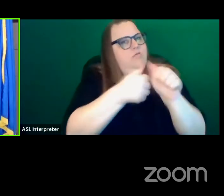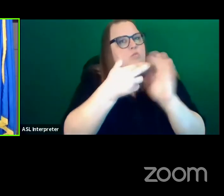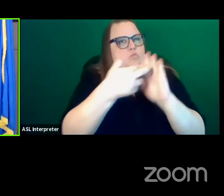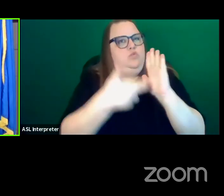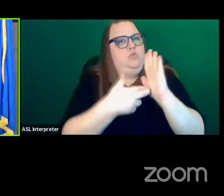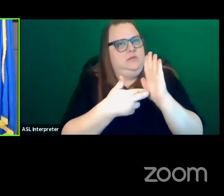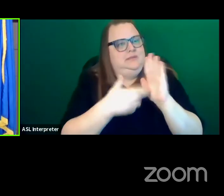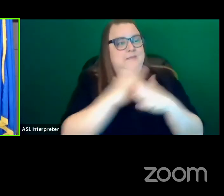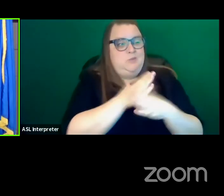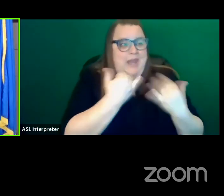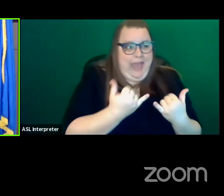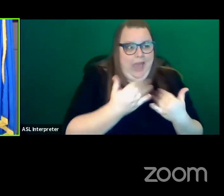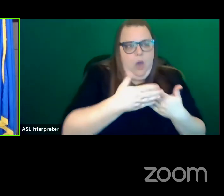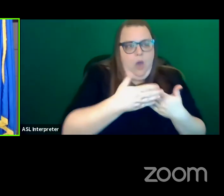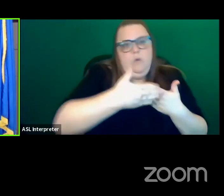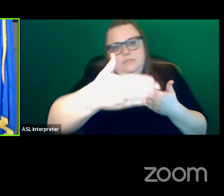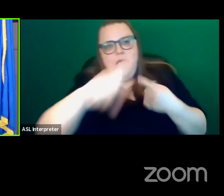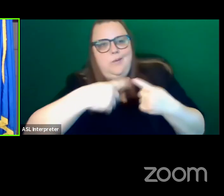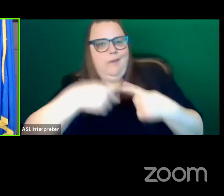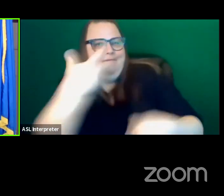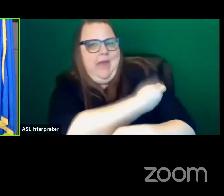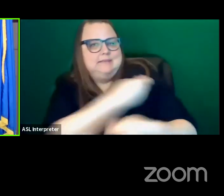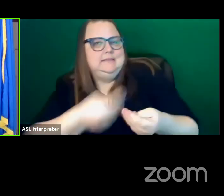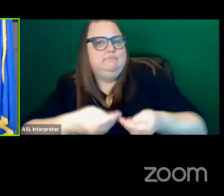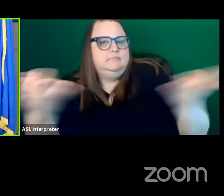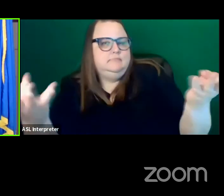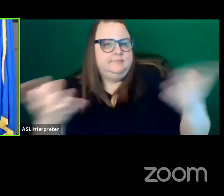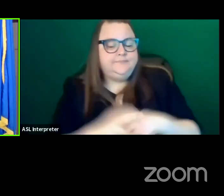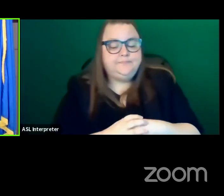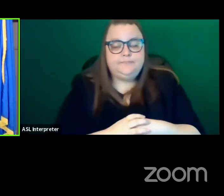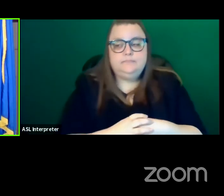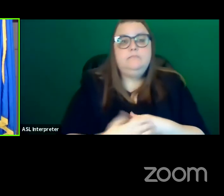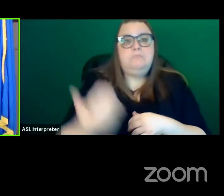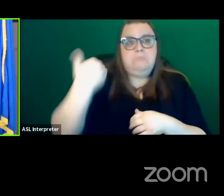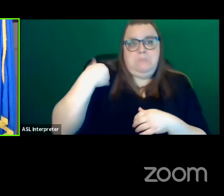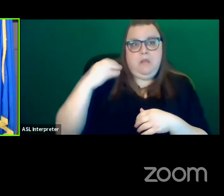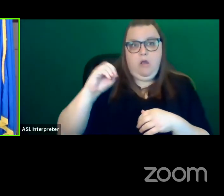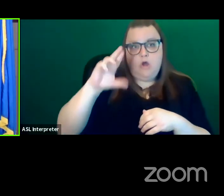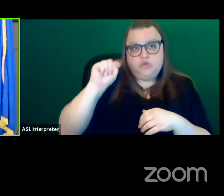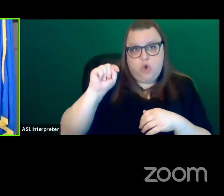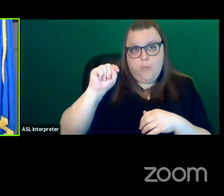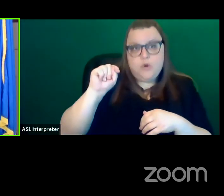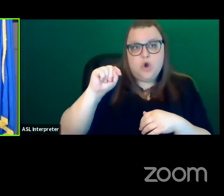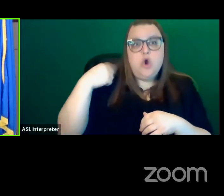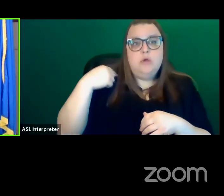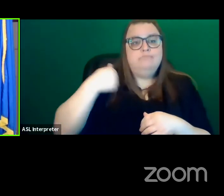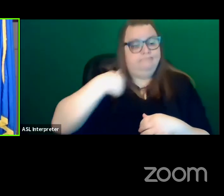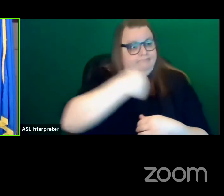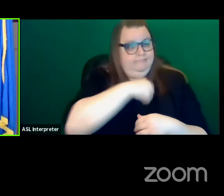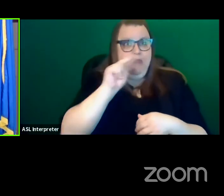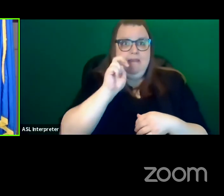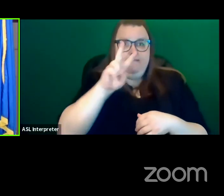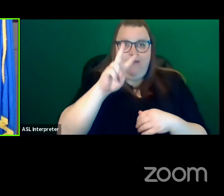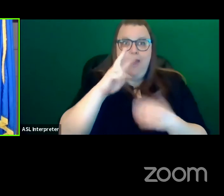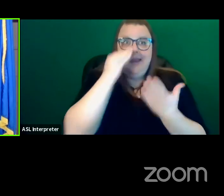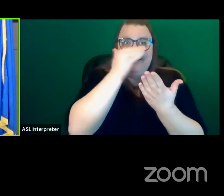in October, the Nevada Department of Health and Human Services submitted our state playbook for the COVID-19 vaccine